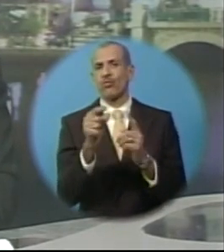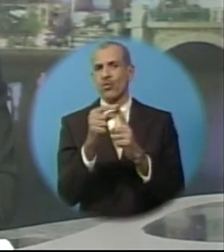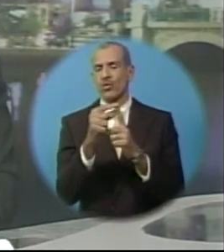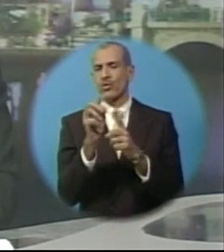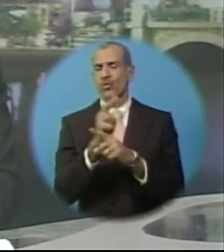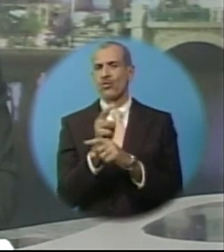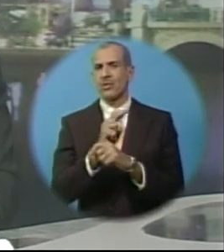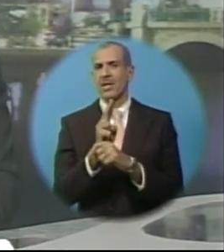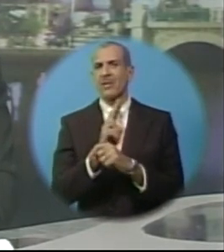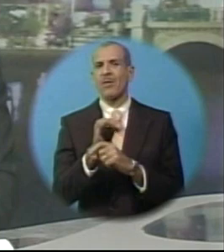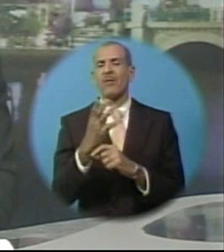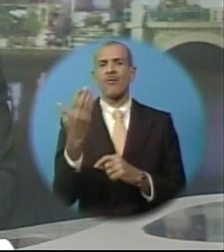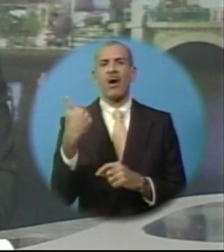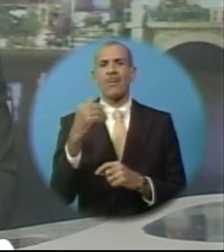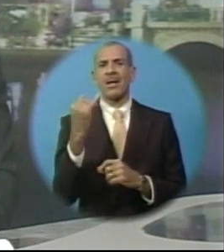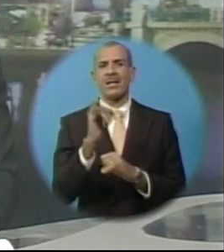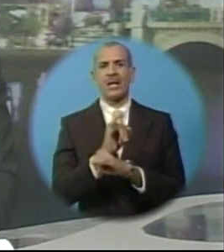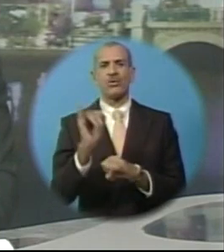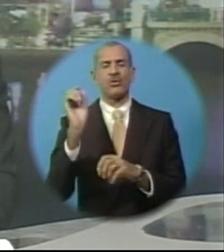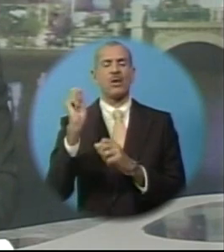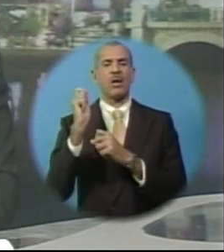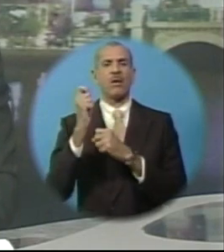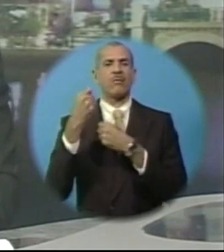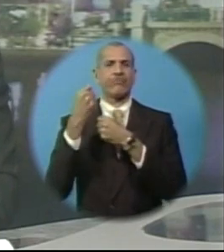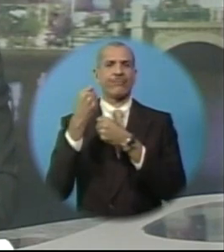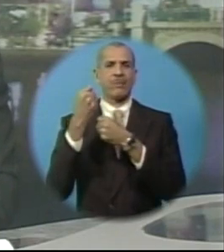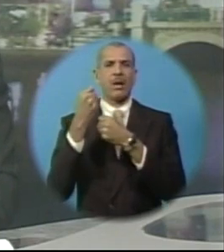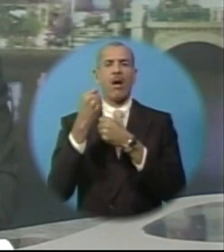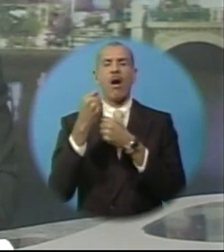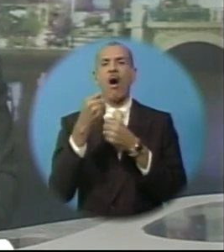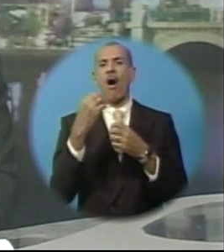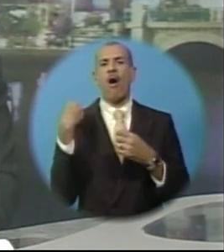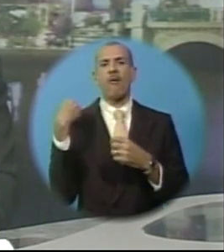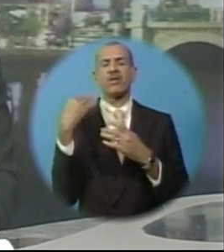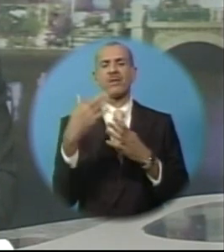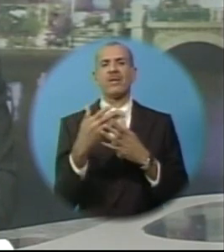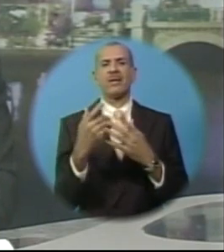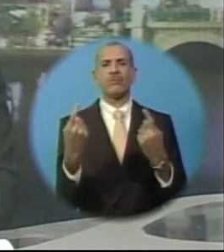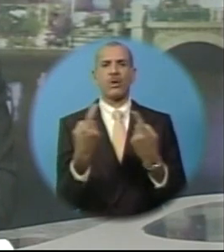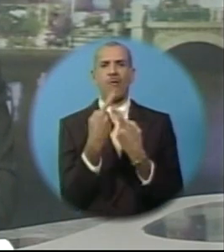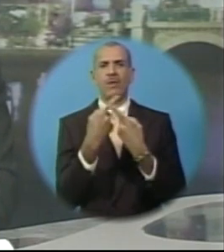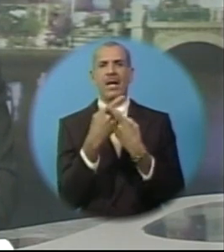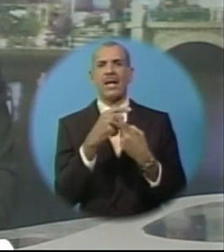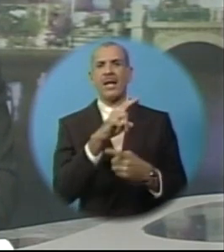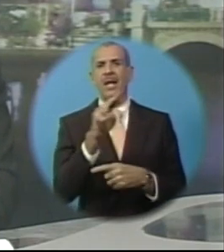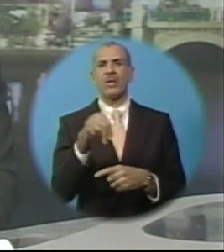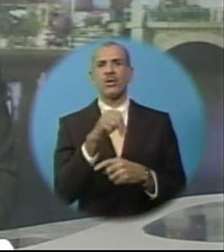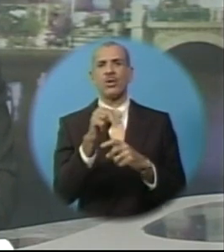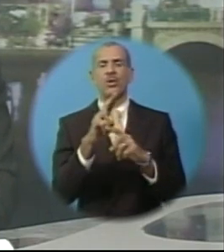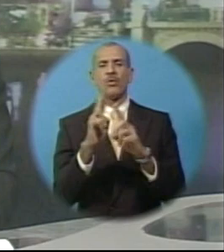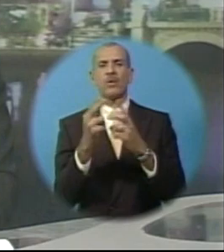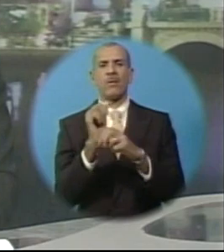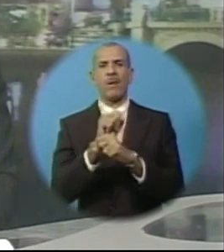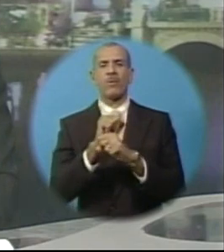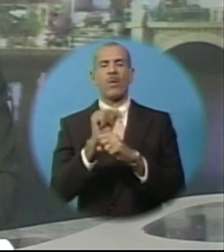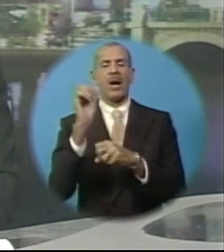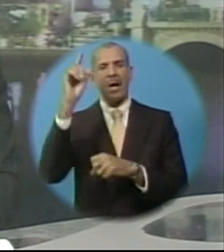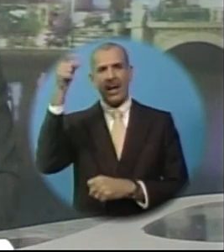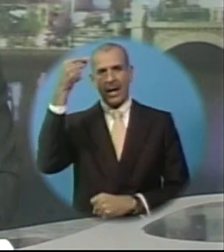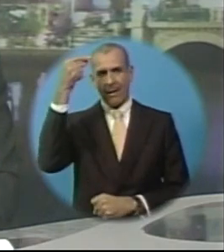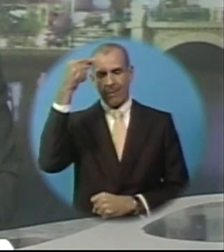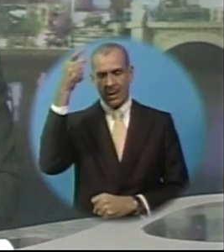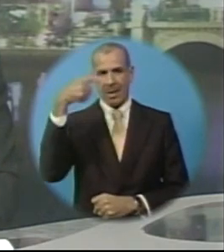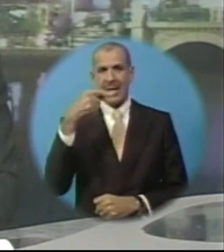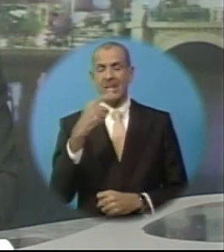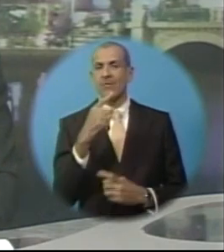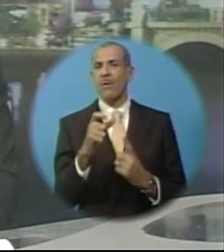used by a former industrial relations officer regarding the impasse between the National Union of Public Workers and government. This